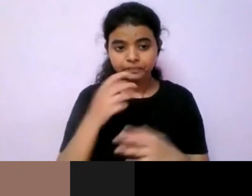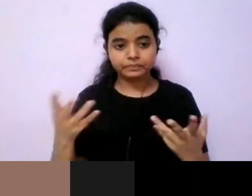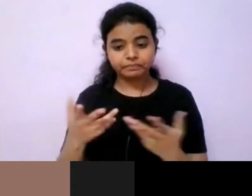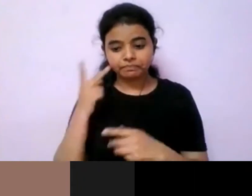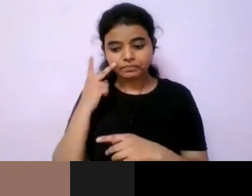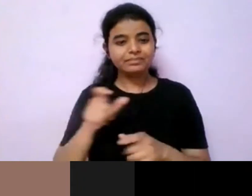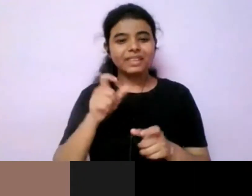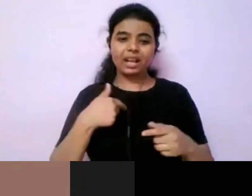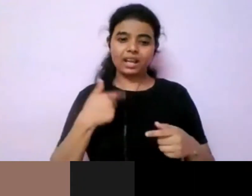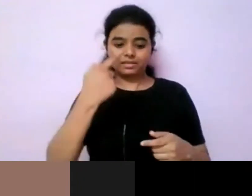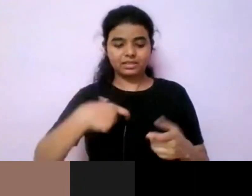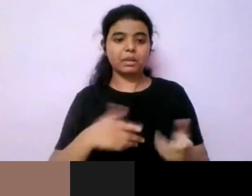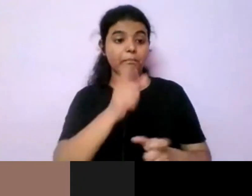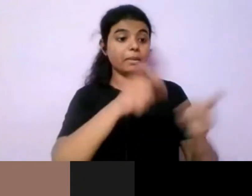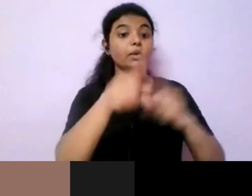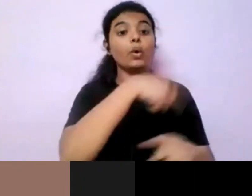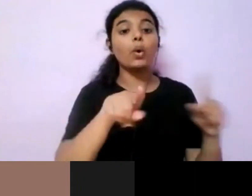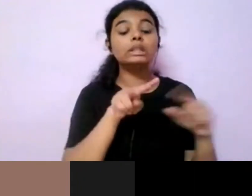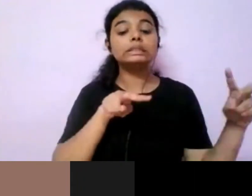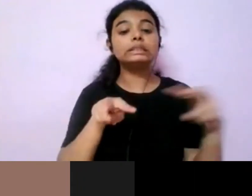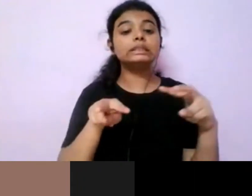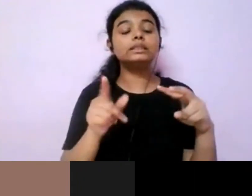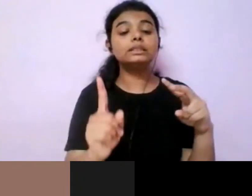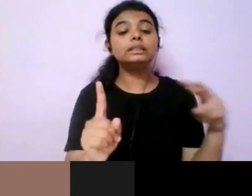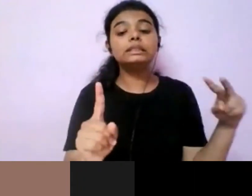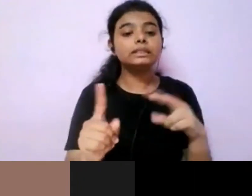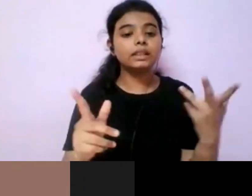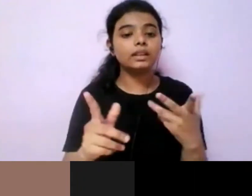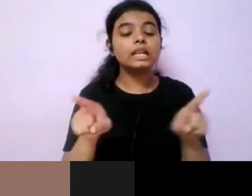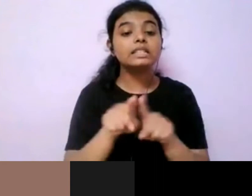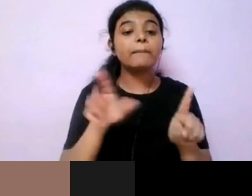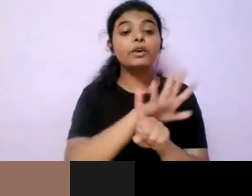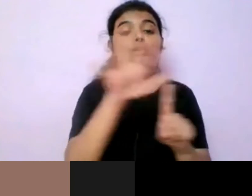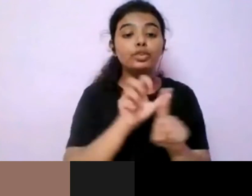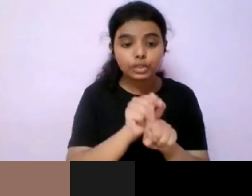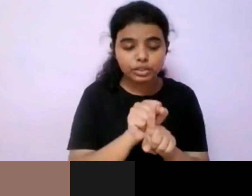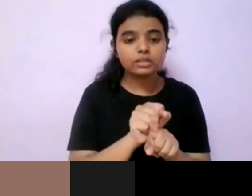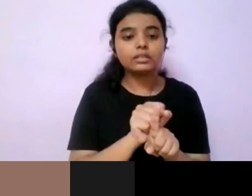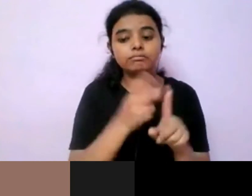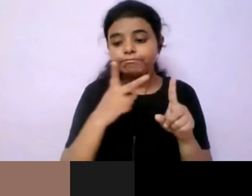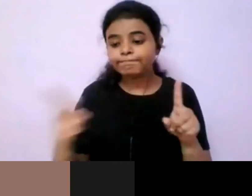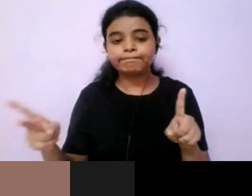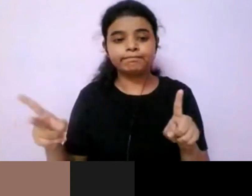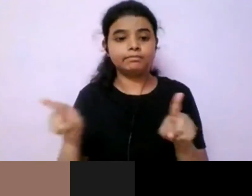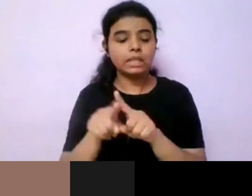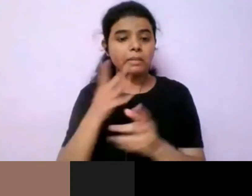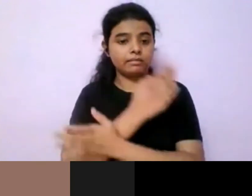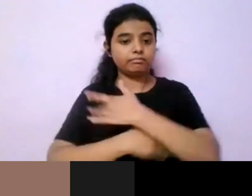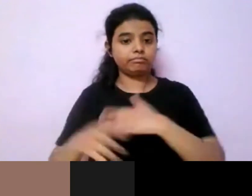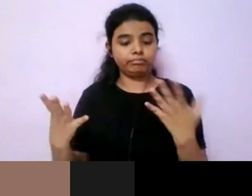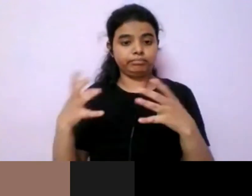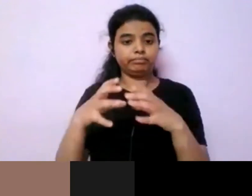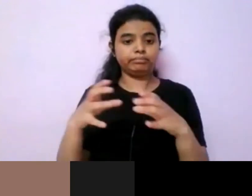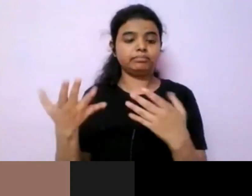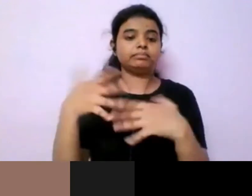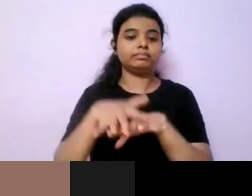others allows us to do is to see where cultural practices towards disabled people might have emerged. But what